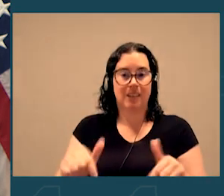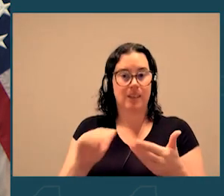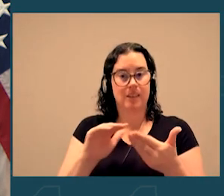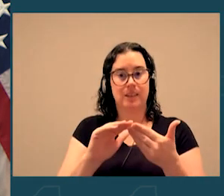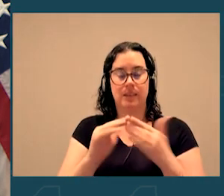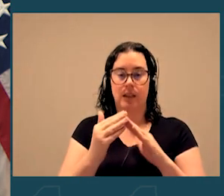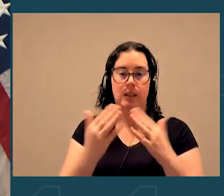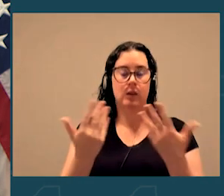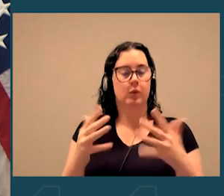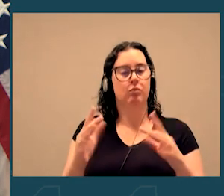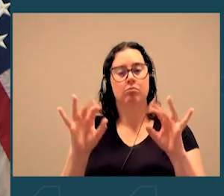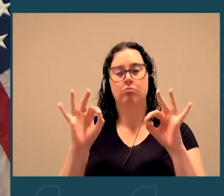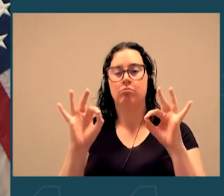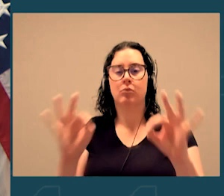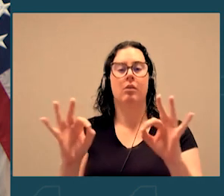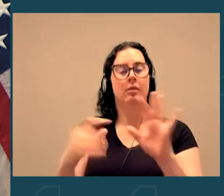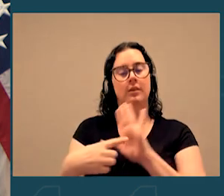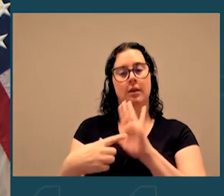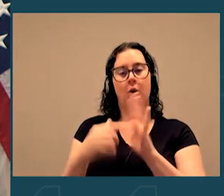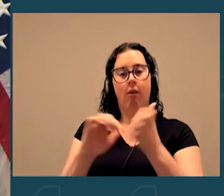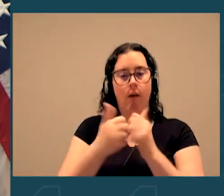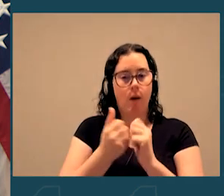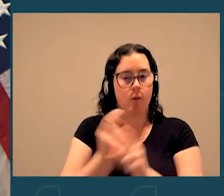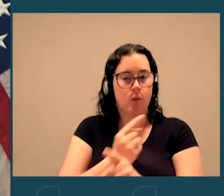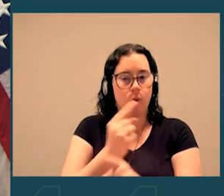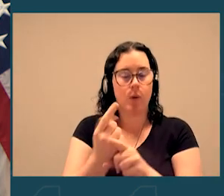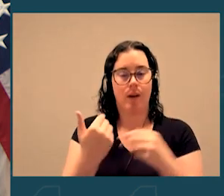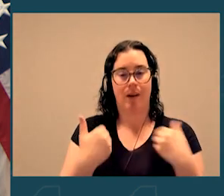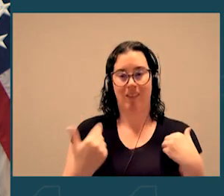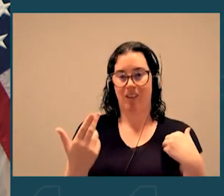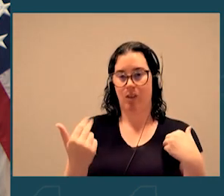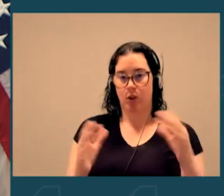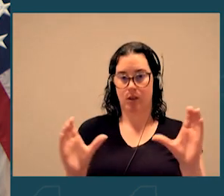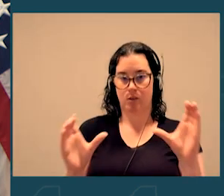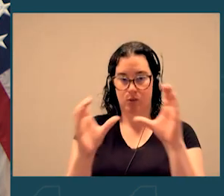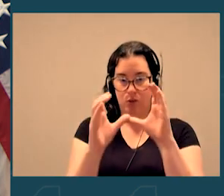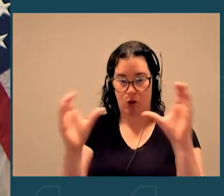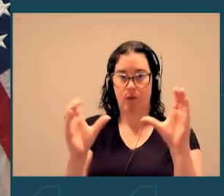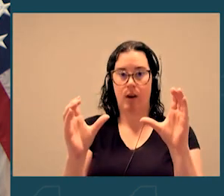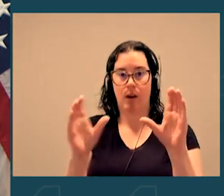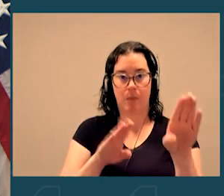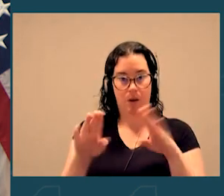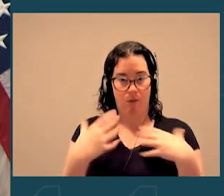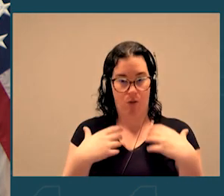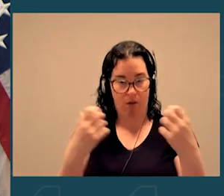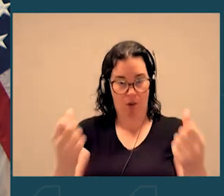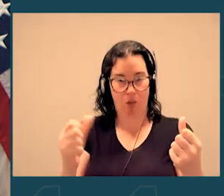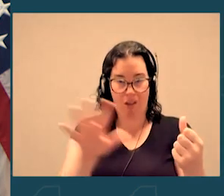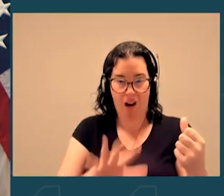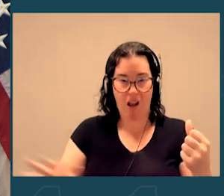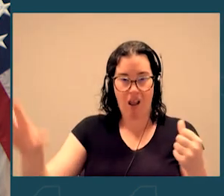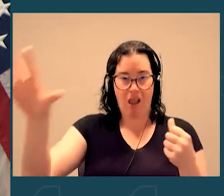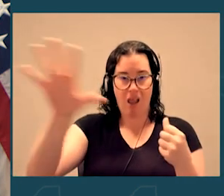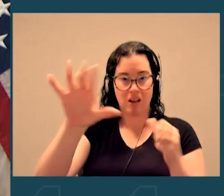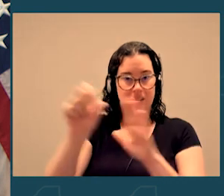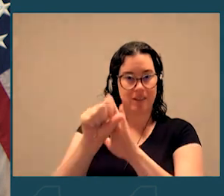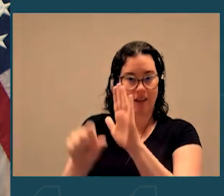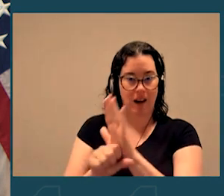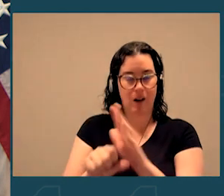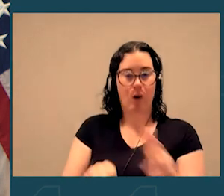this right. Out of 13 certified behavioral health clinics across the state, 3 of them are here right in our city.